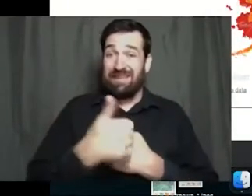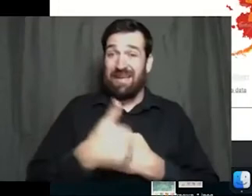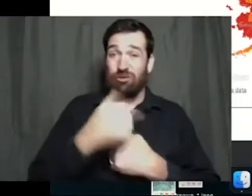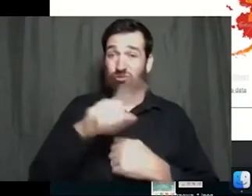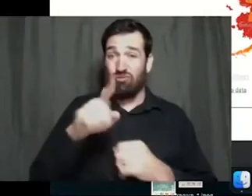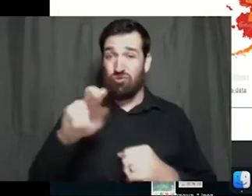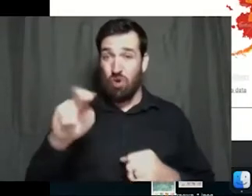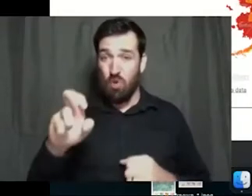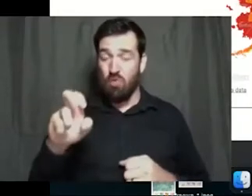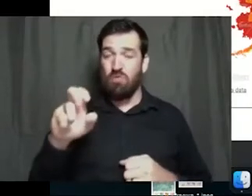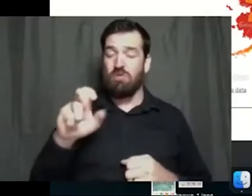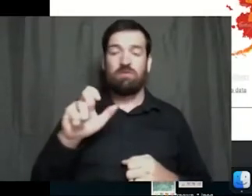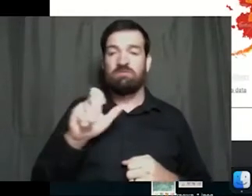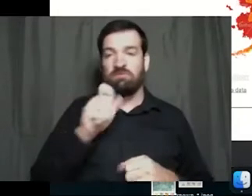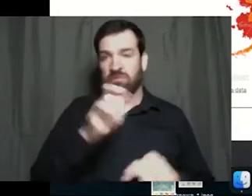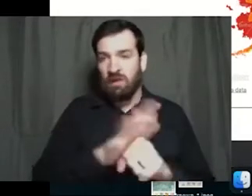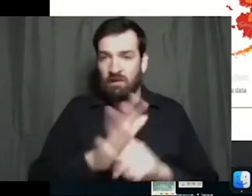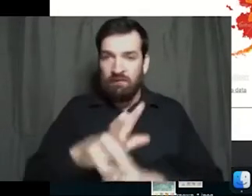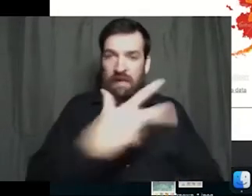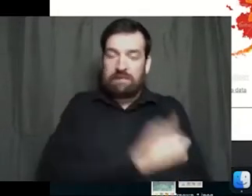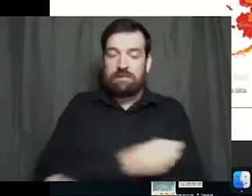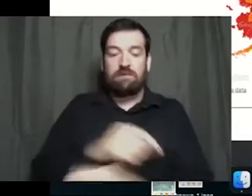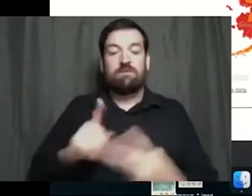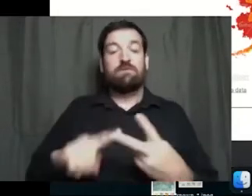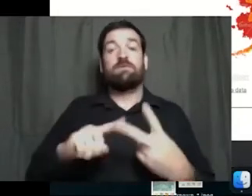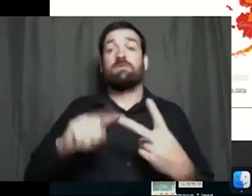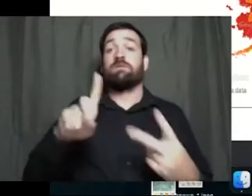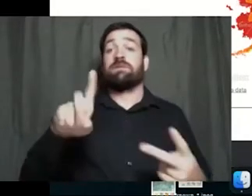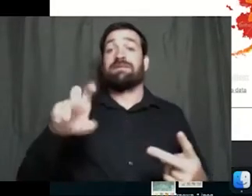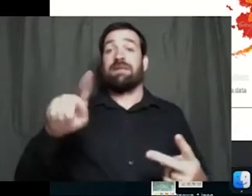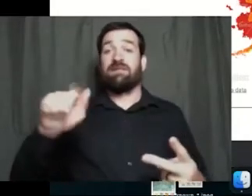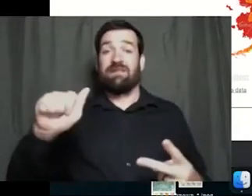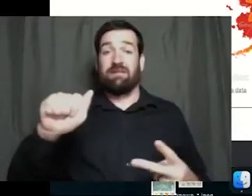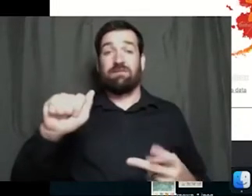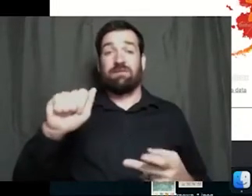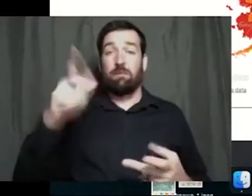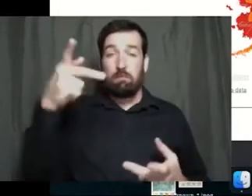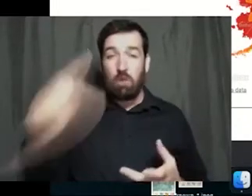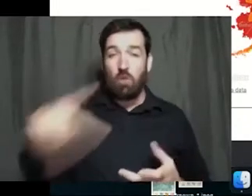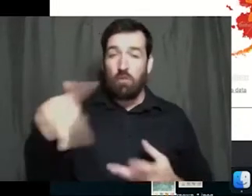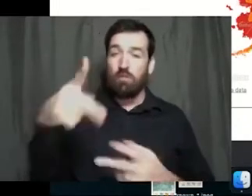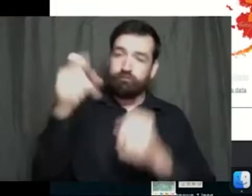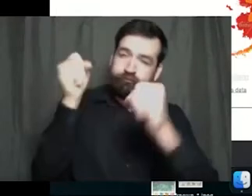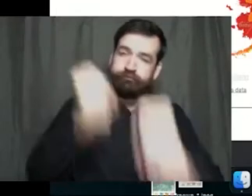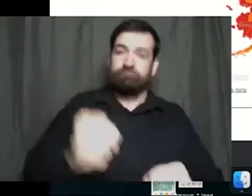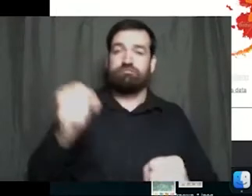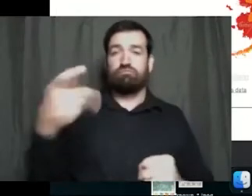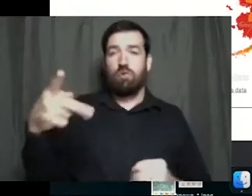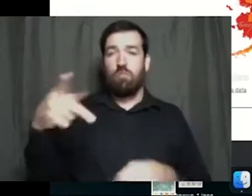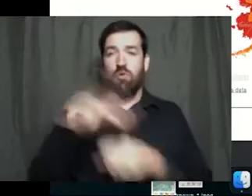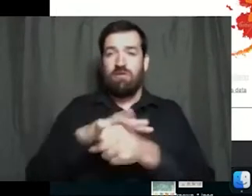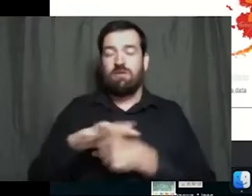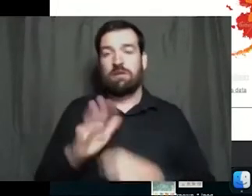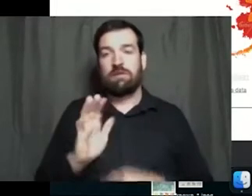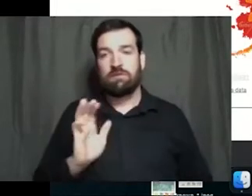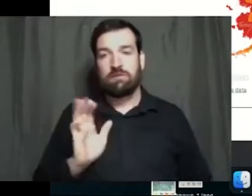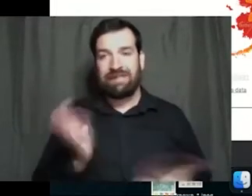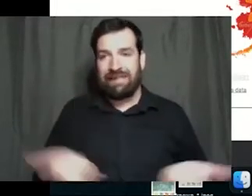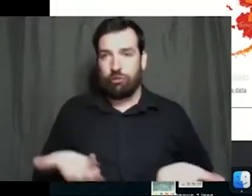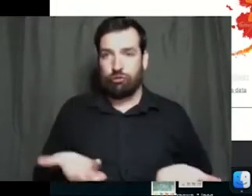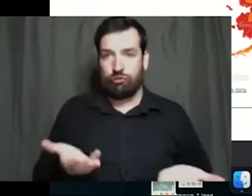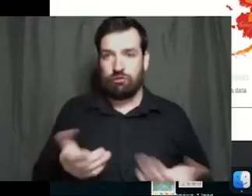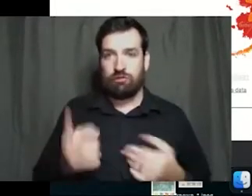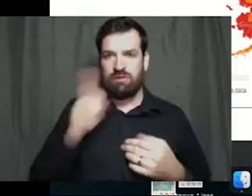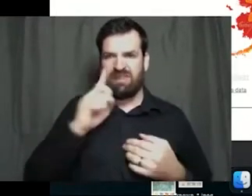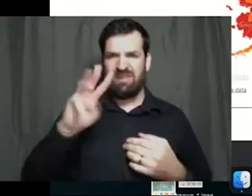rate plus a lot of Delta virus, that deep purple right where we are, that deep purple region. And if you think about the map a few weeks ago, it didn't look anything